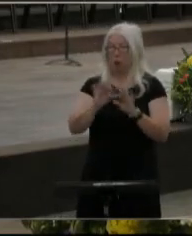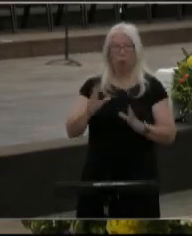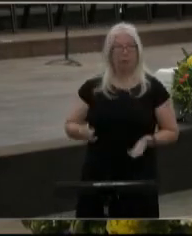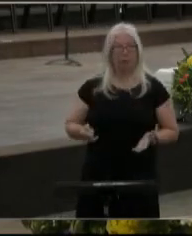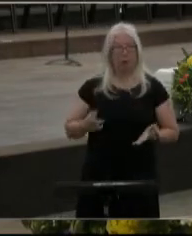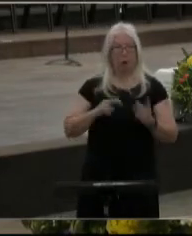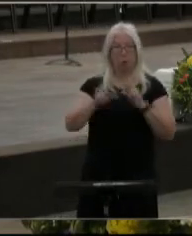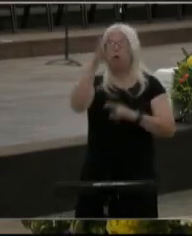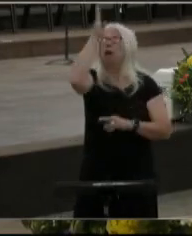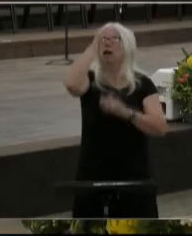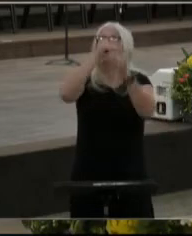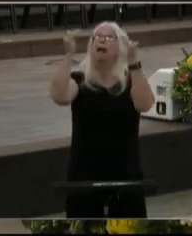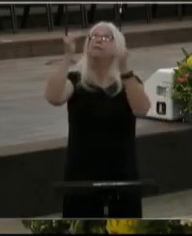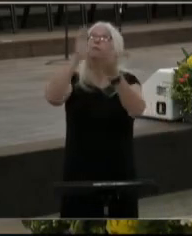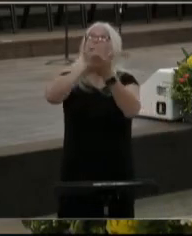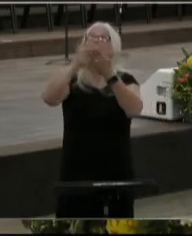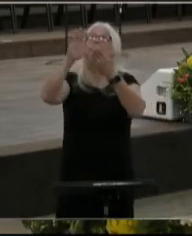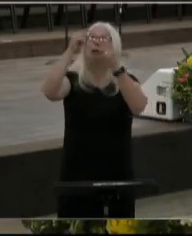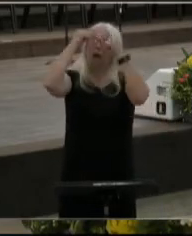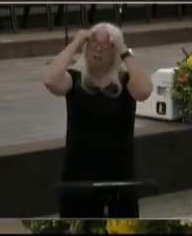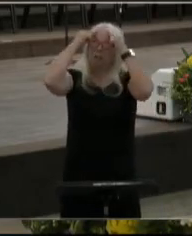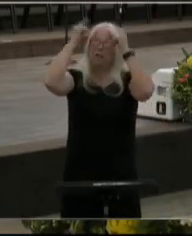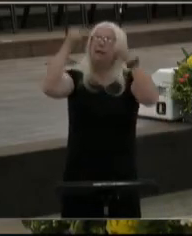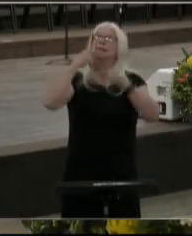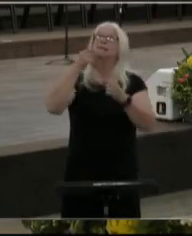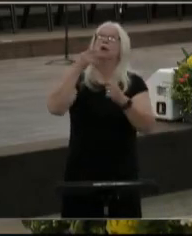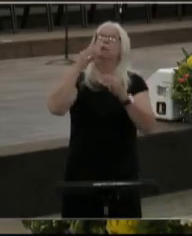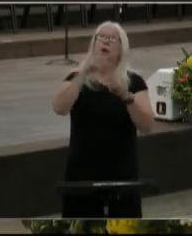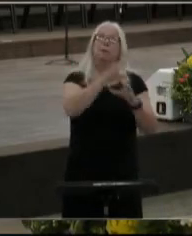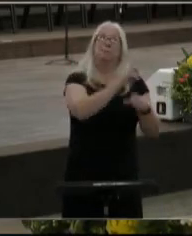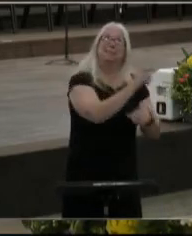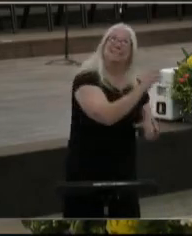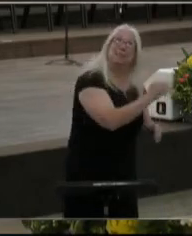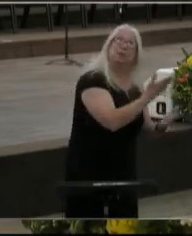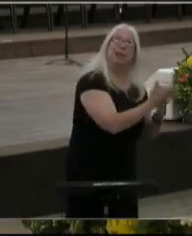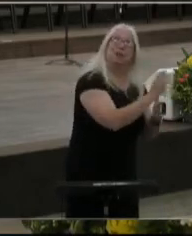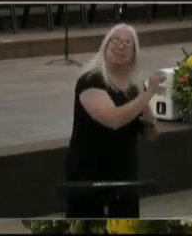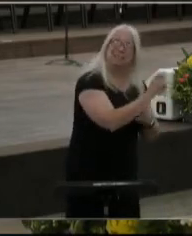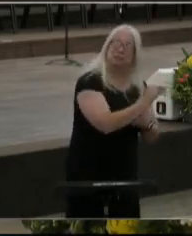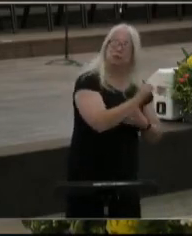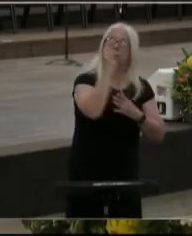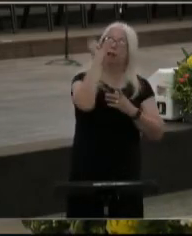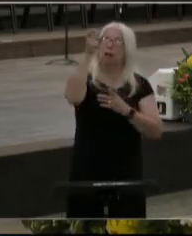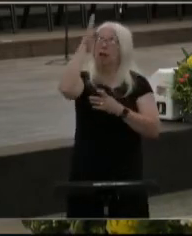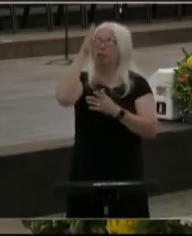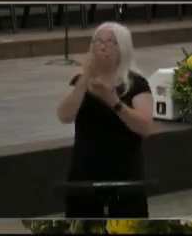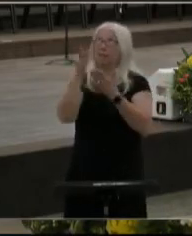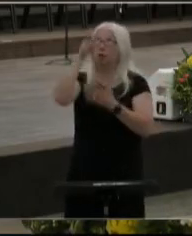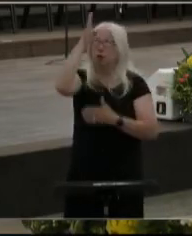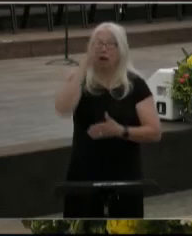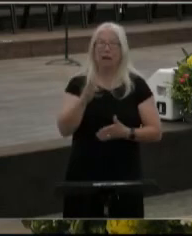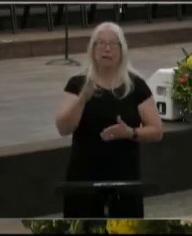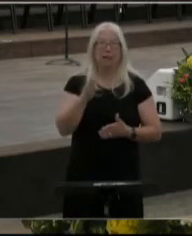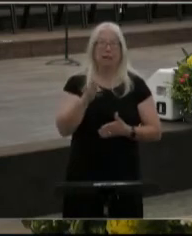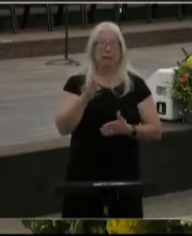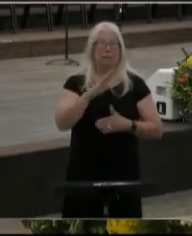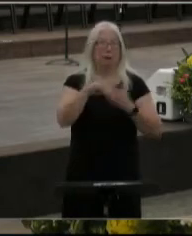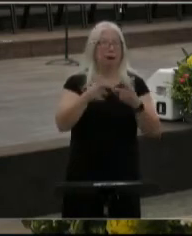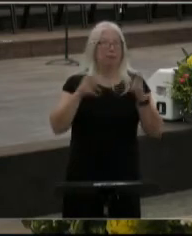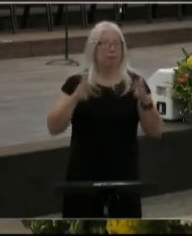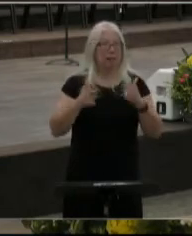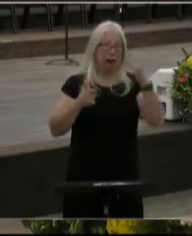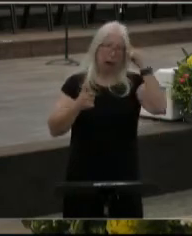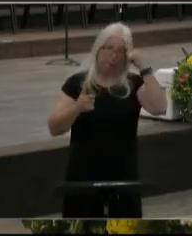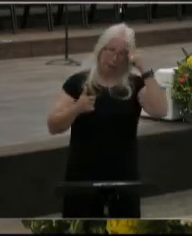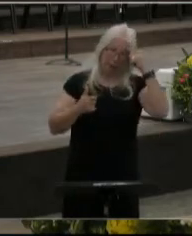to be able to look to the God of heaven with a clear conscience. And He says, render unto Caesar's the things that are Caesar's and render unto God the things that are God's. But all of a sudden,